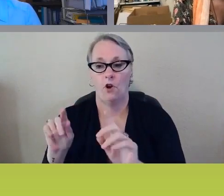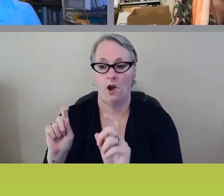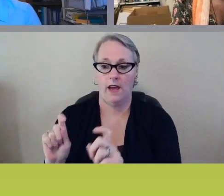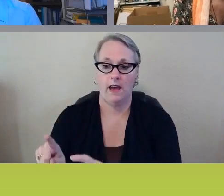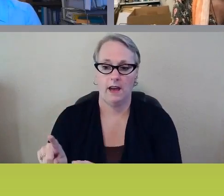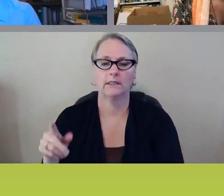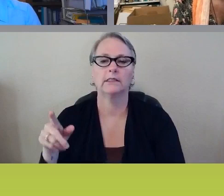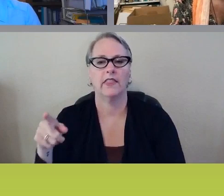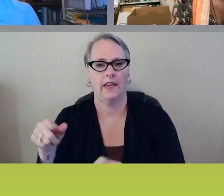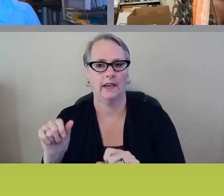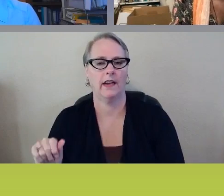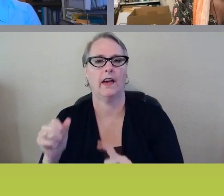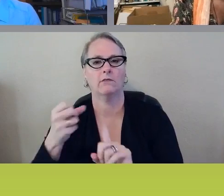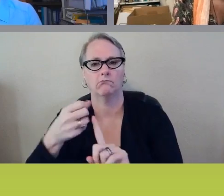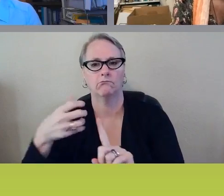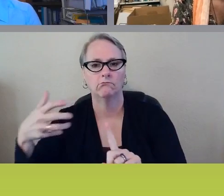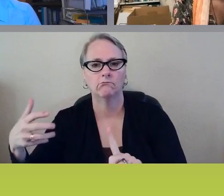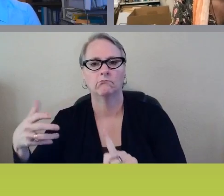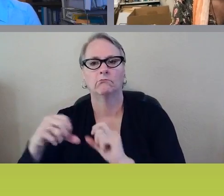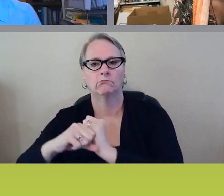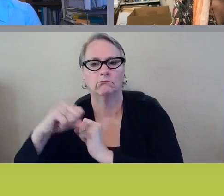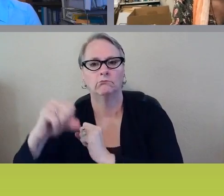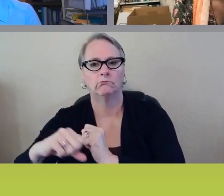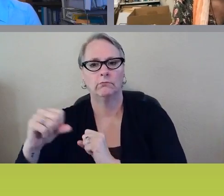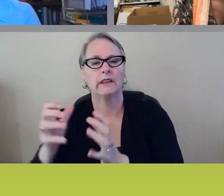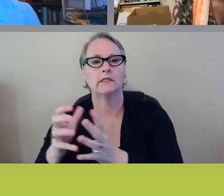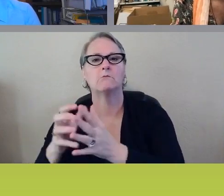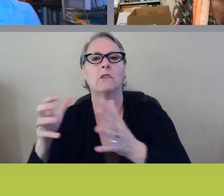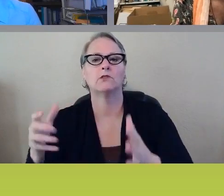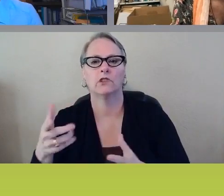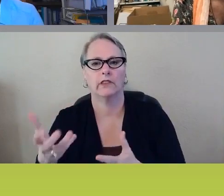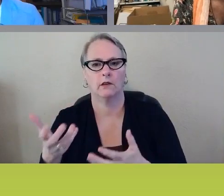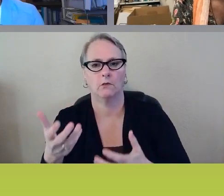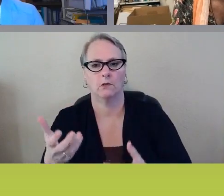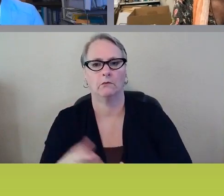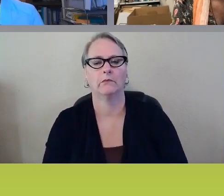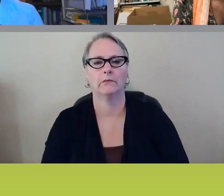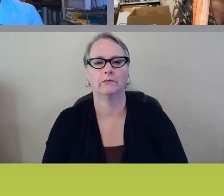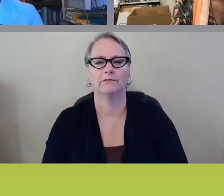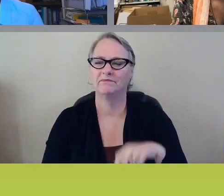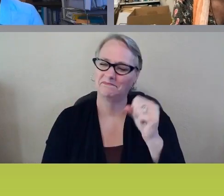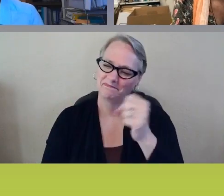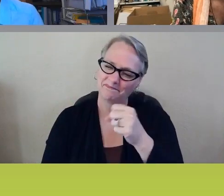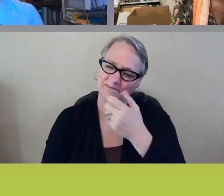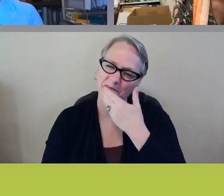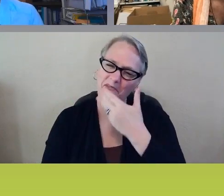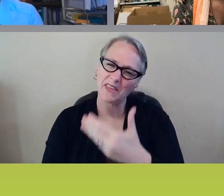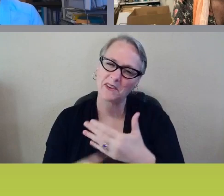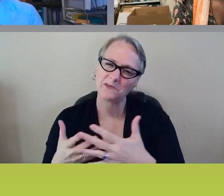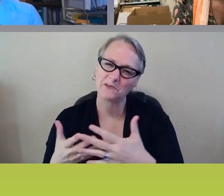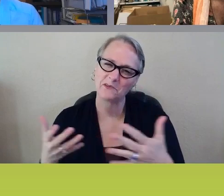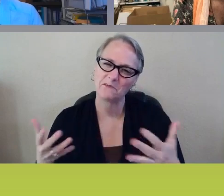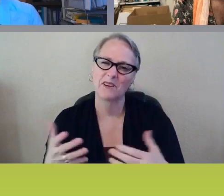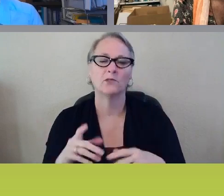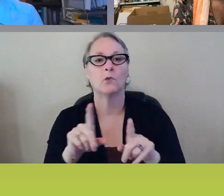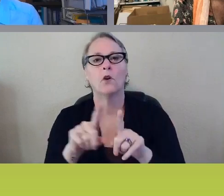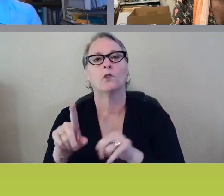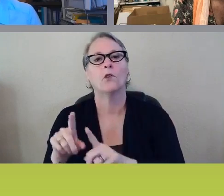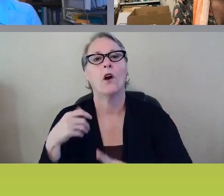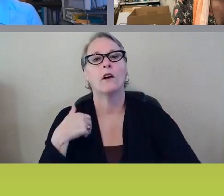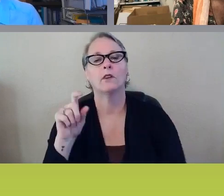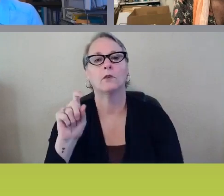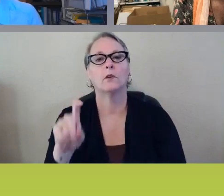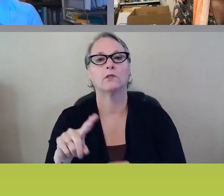elaborate as much as they can. Yeah, thank you so much, Nilda. And then we also have a